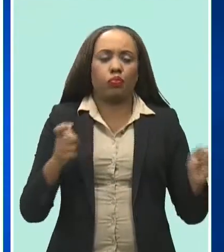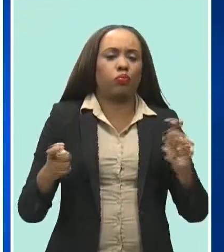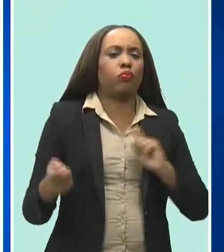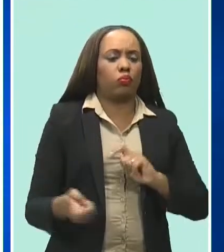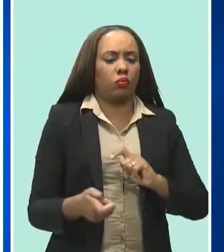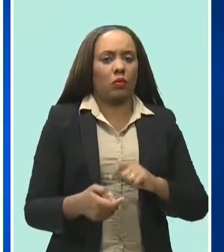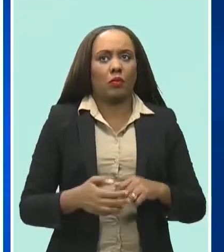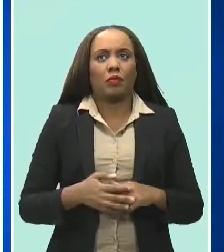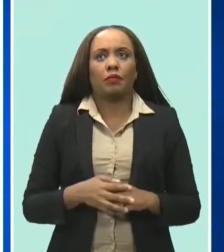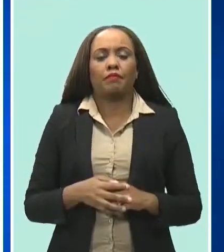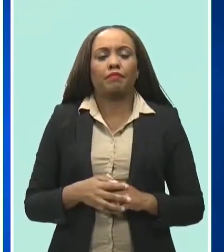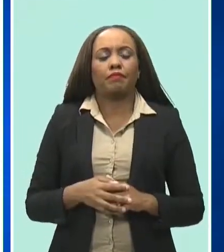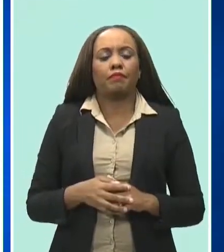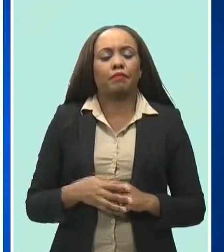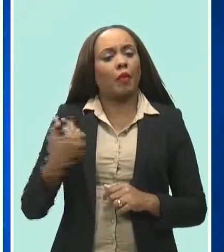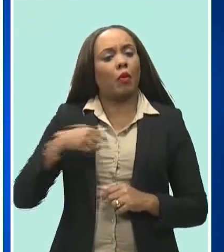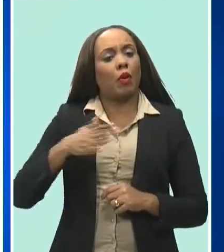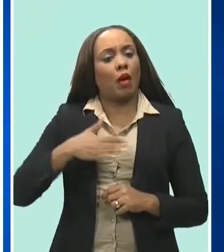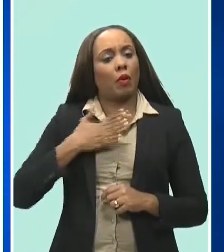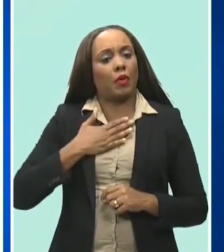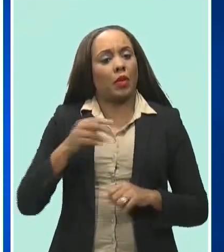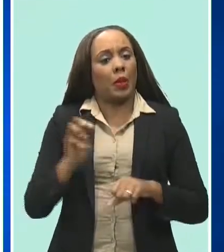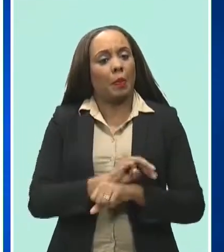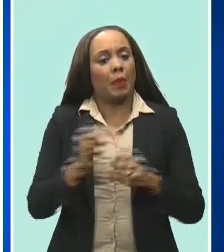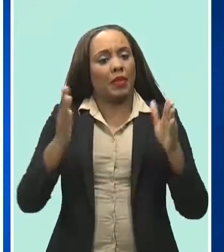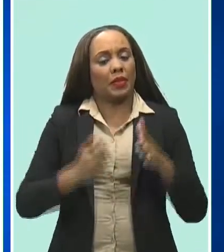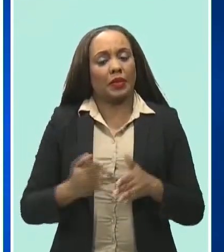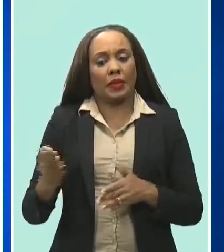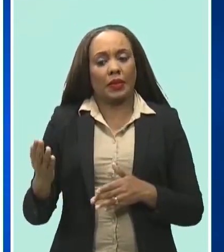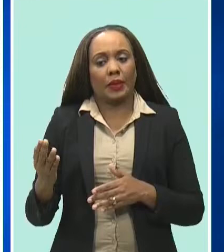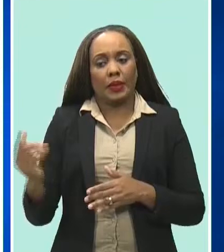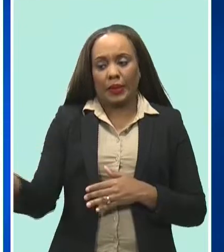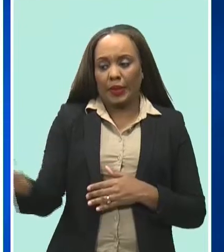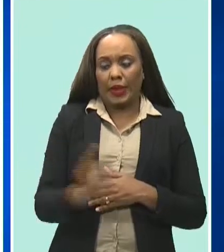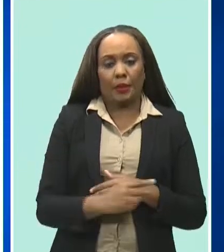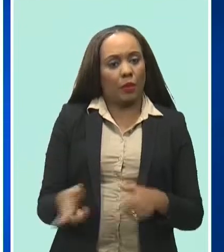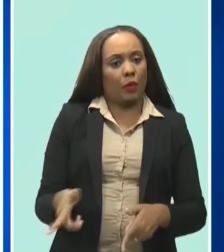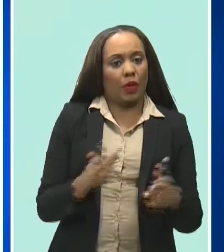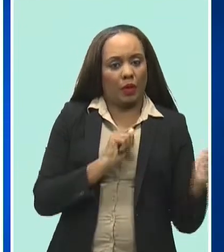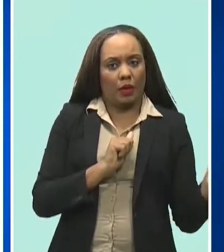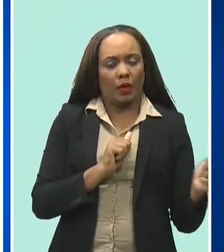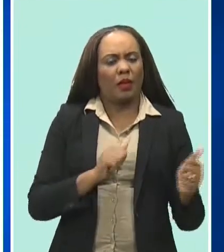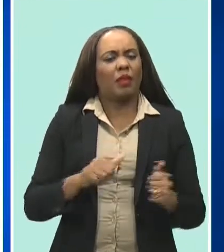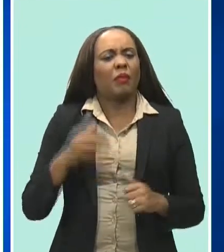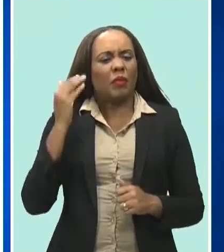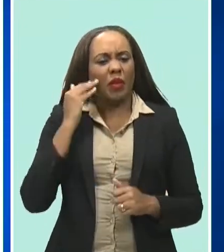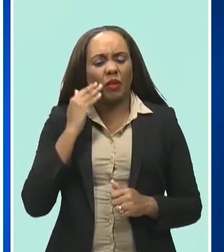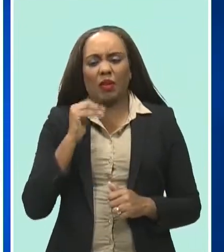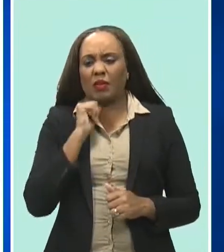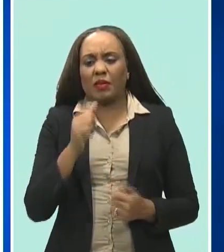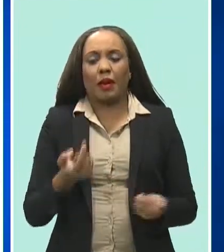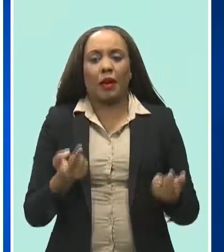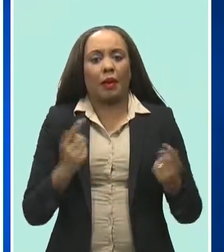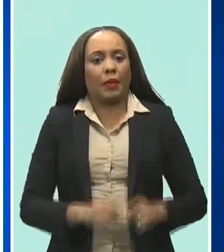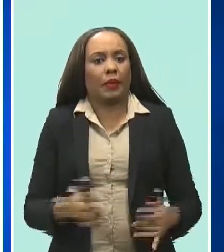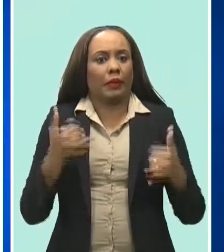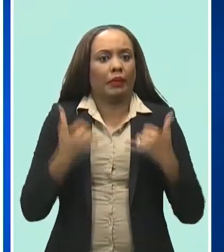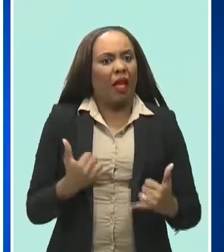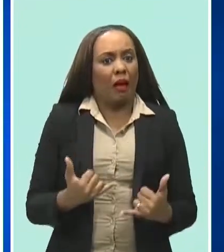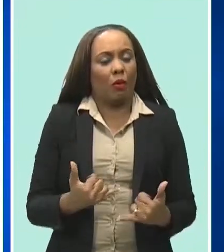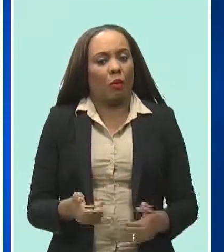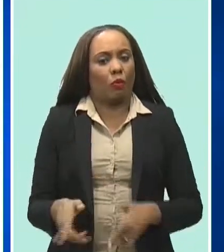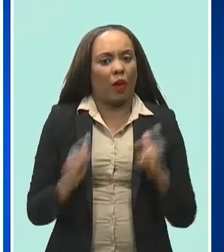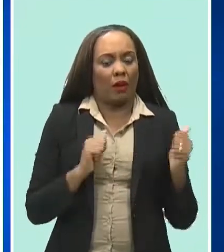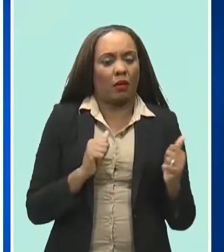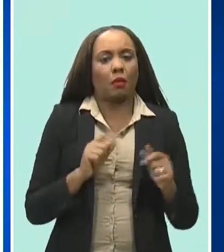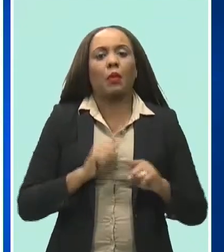came promptly, and we're glad that she did, but things still need to be done. We know that everything can't be done today, but at least